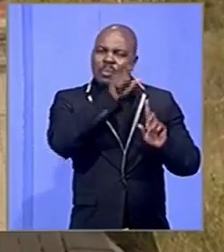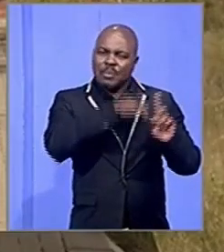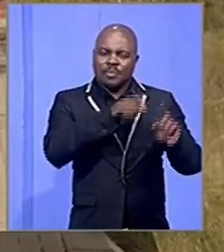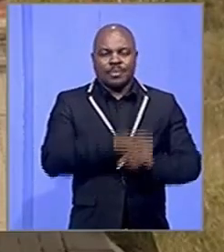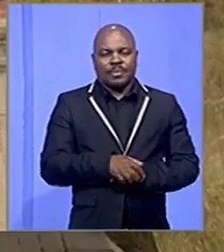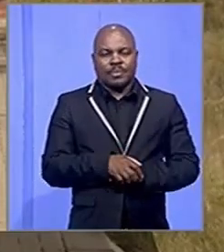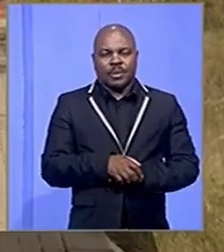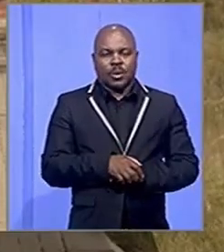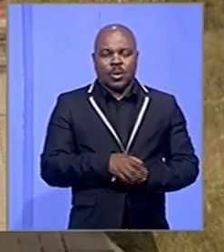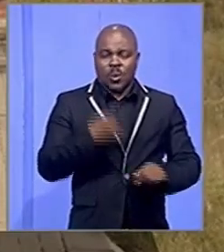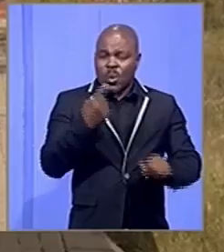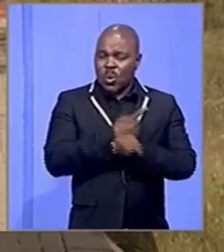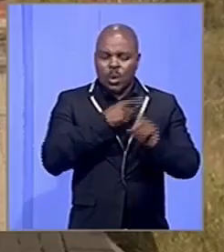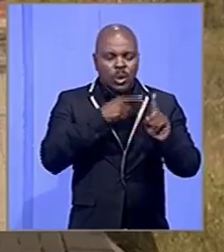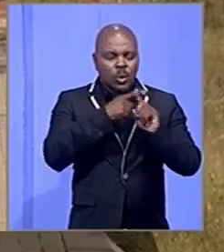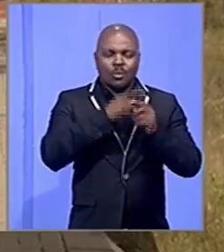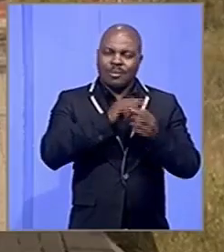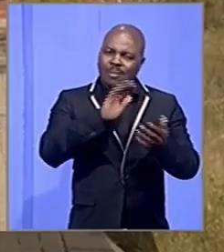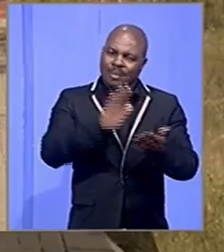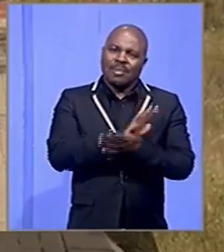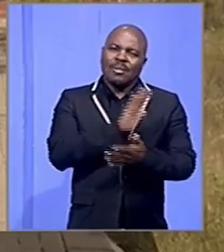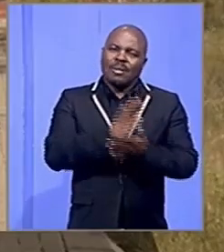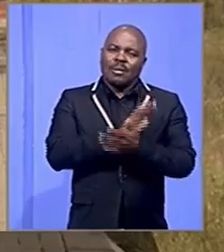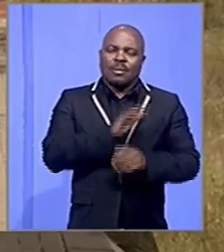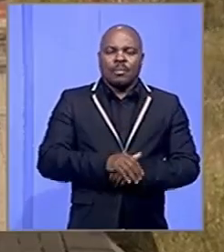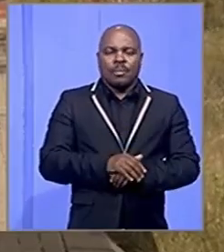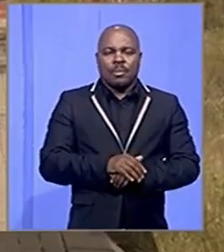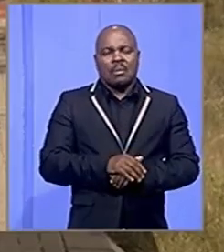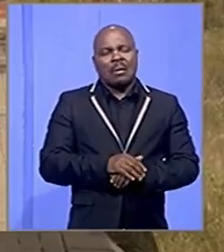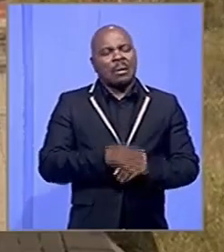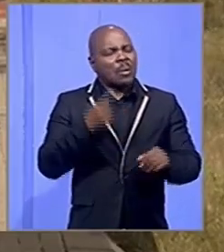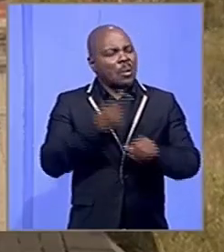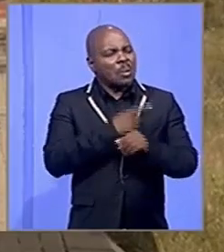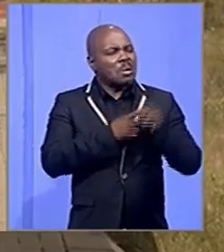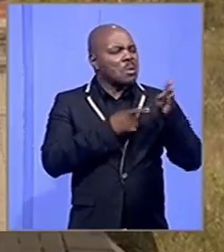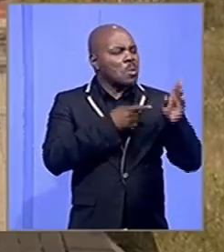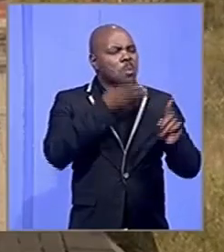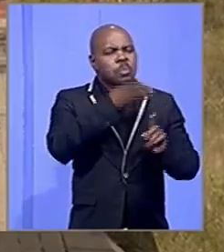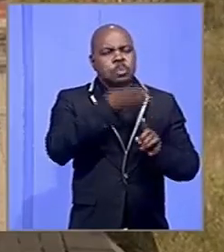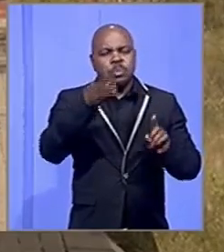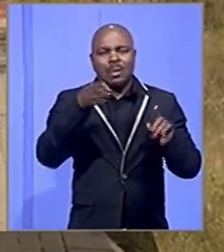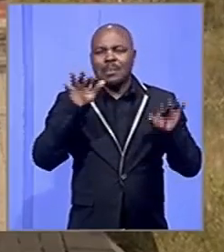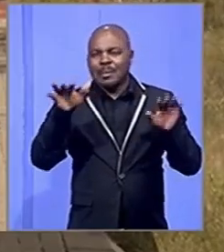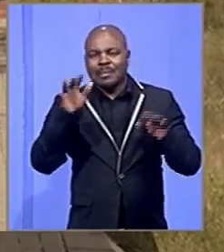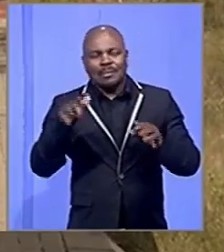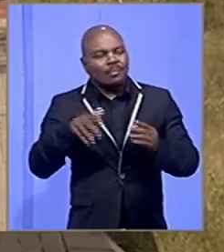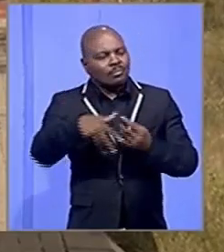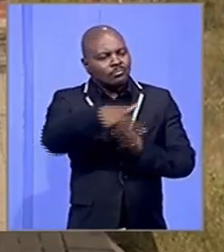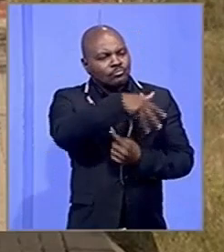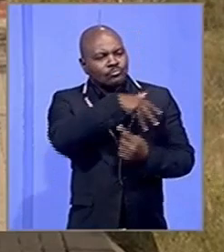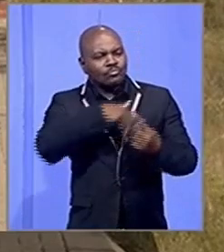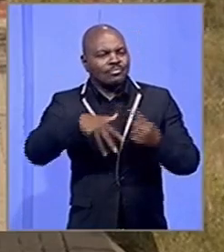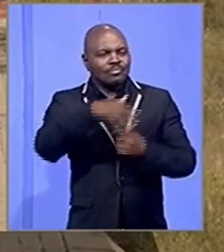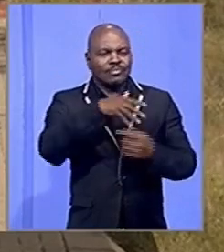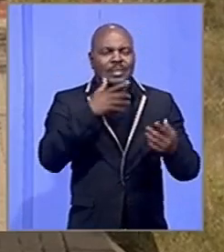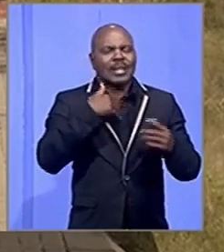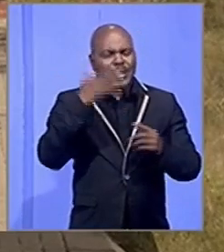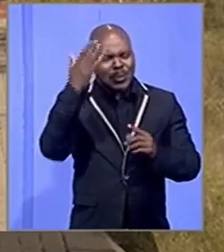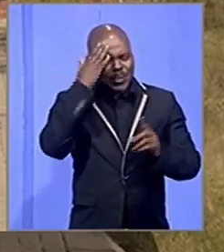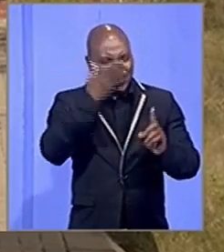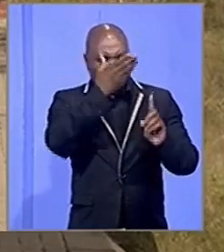dulang a thabile man, like everywhere mona a le teng, character ya hae batho ba ne ba le surrounded yena ba ne ba